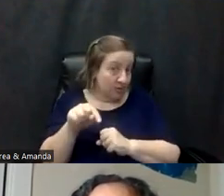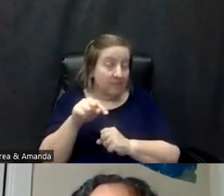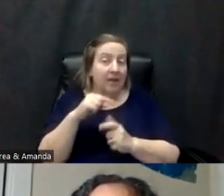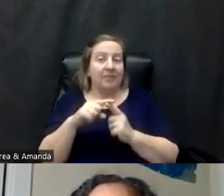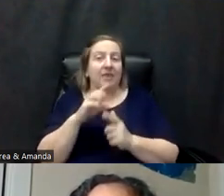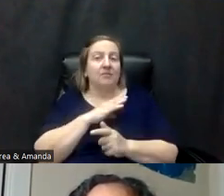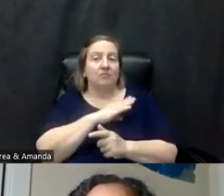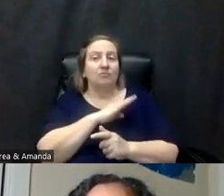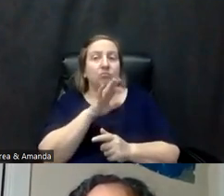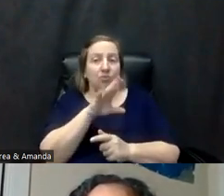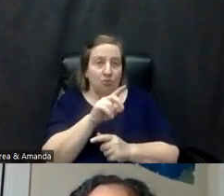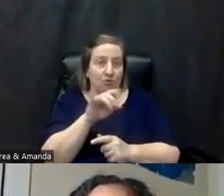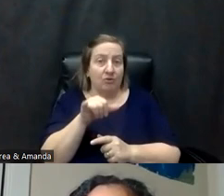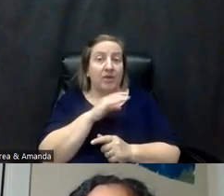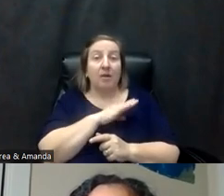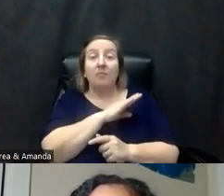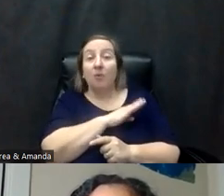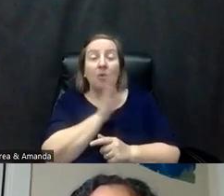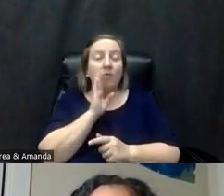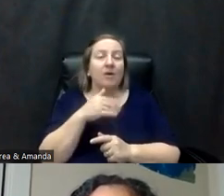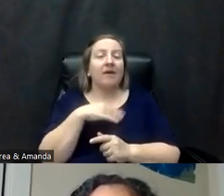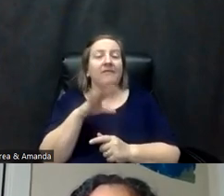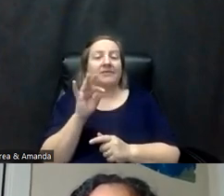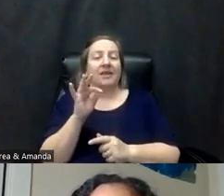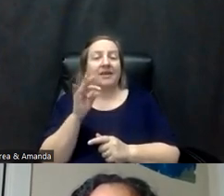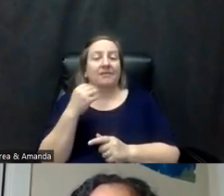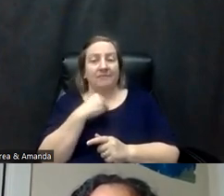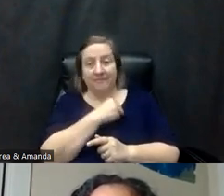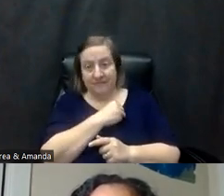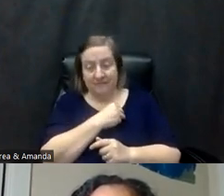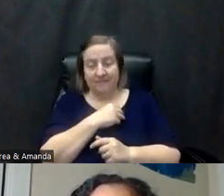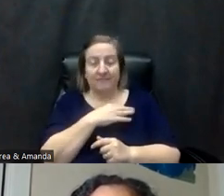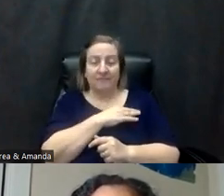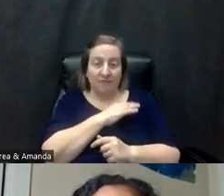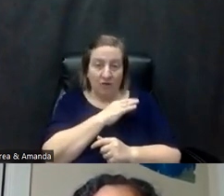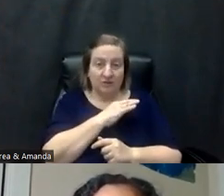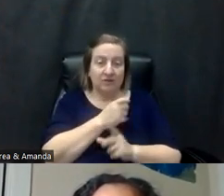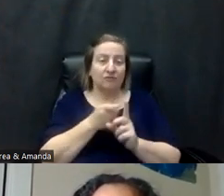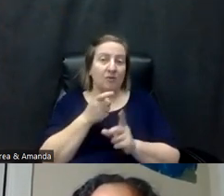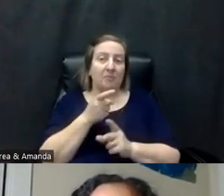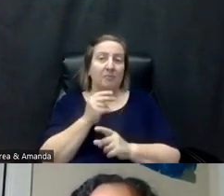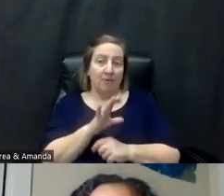board. And the board is composed of 9 members, volunteers of the public.